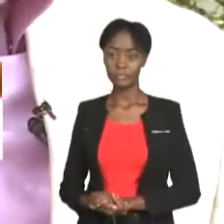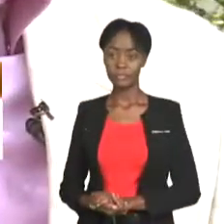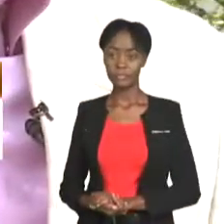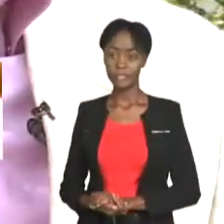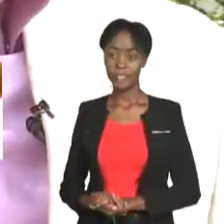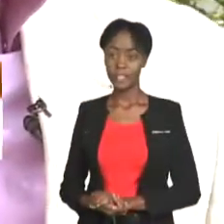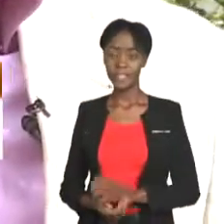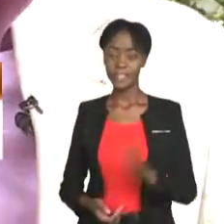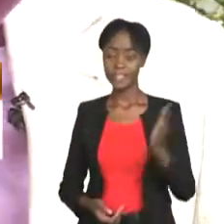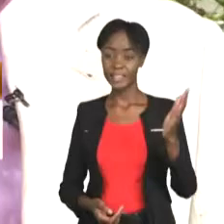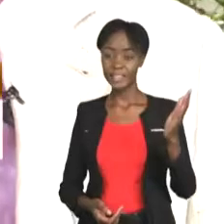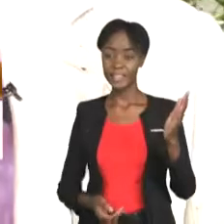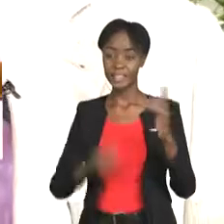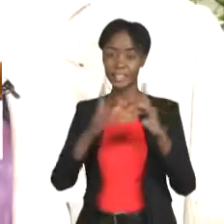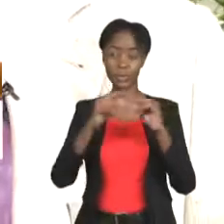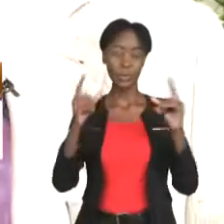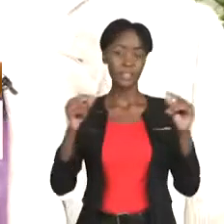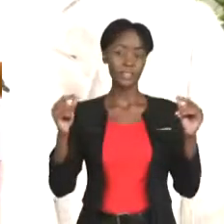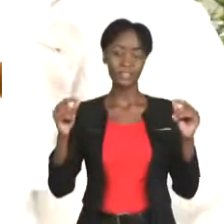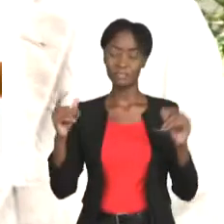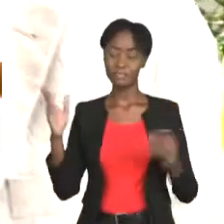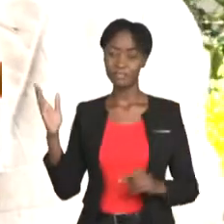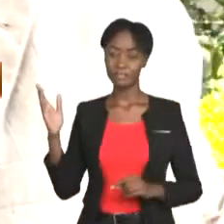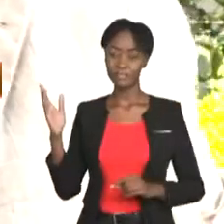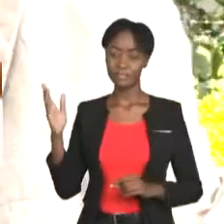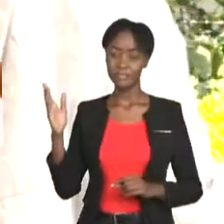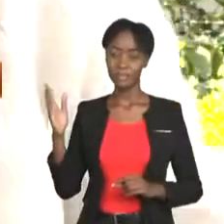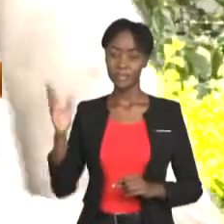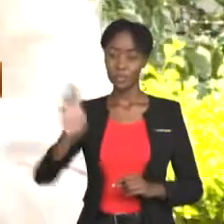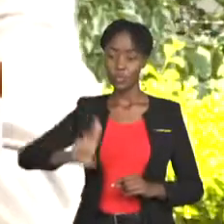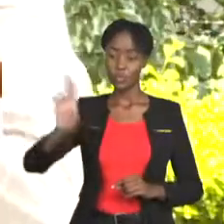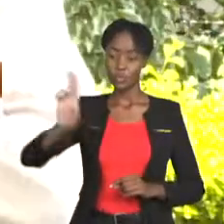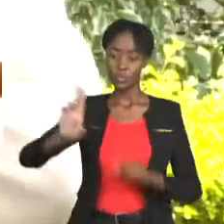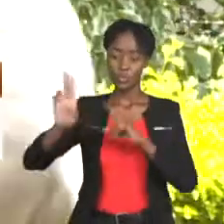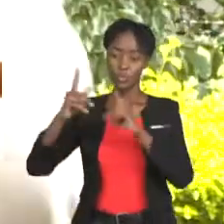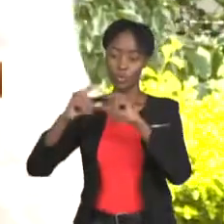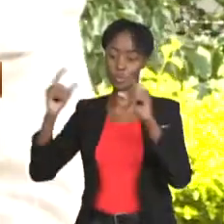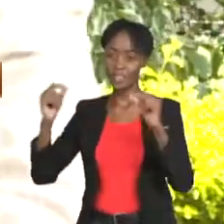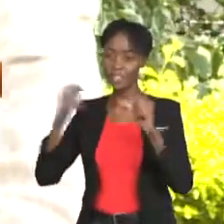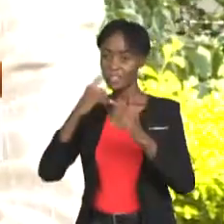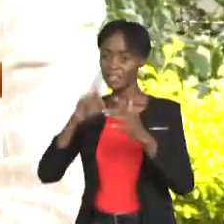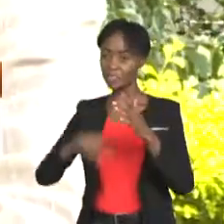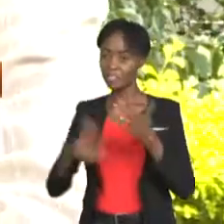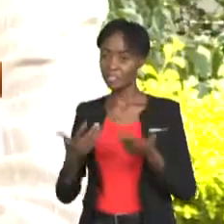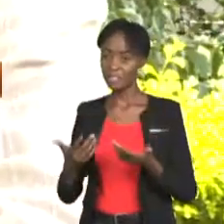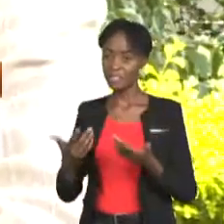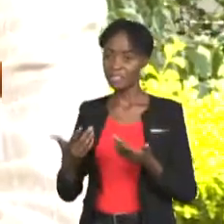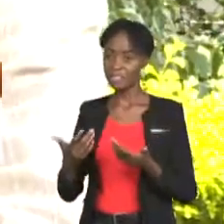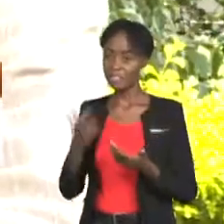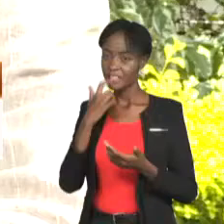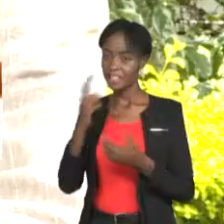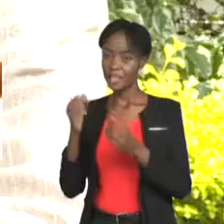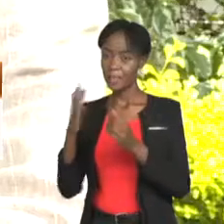utterances which he made Uhuru himself in public, where he said, yangu